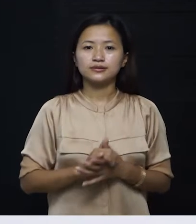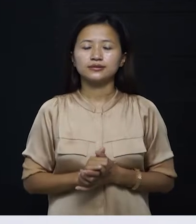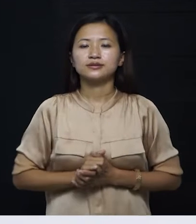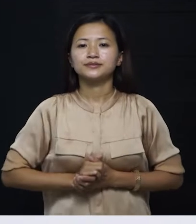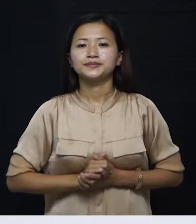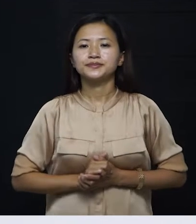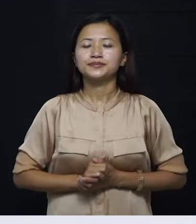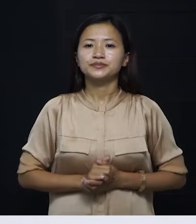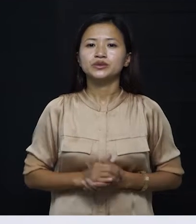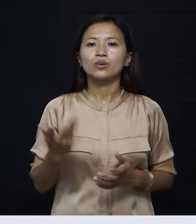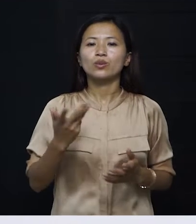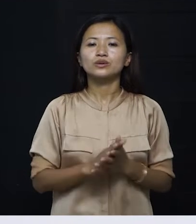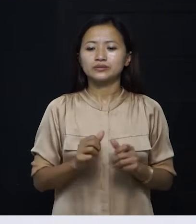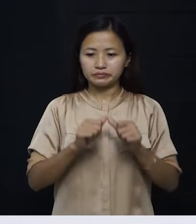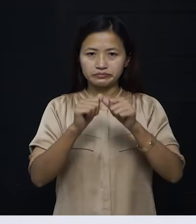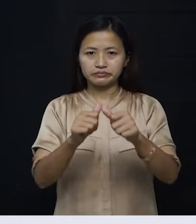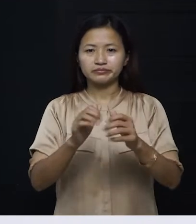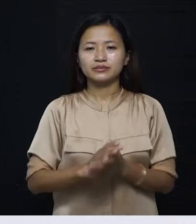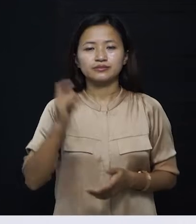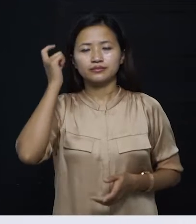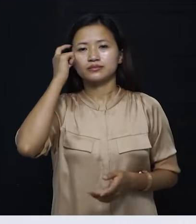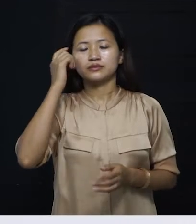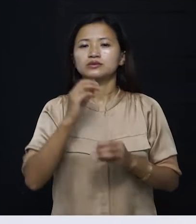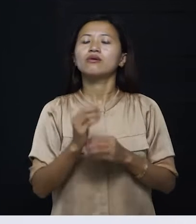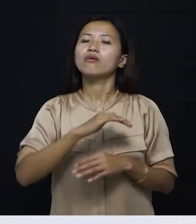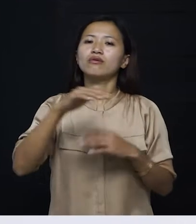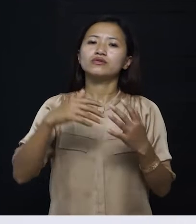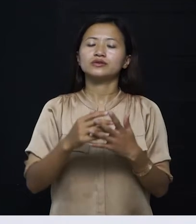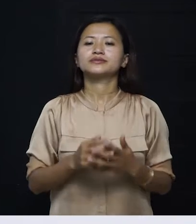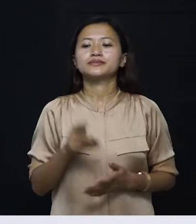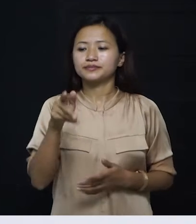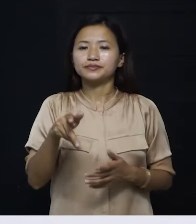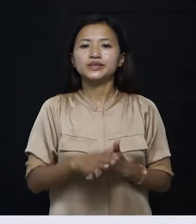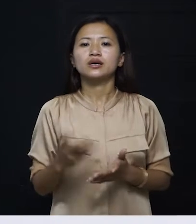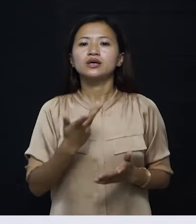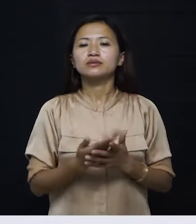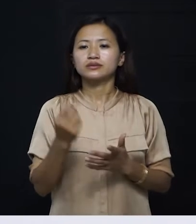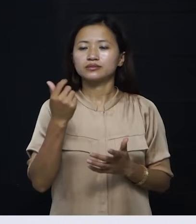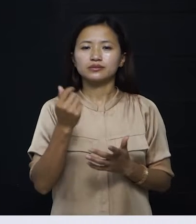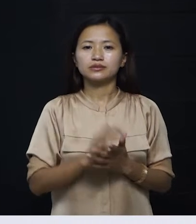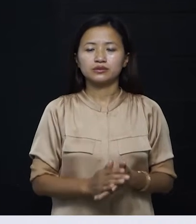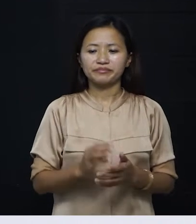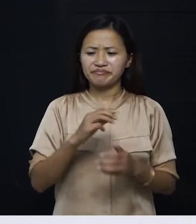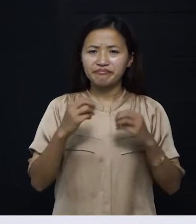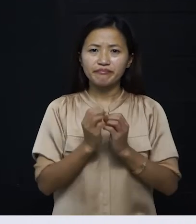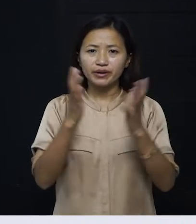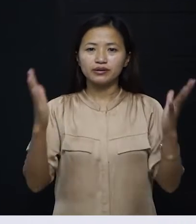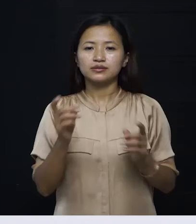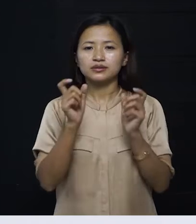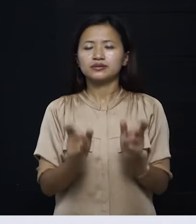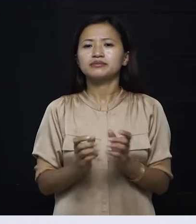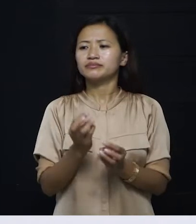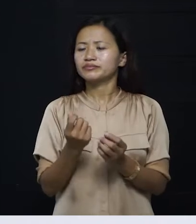Okay, what will be your answer? You can just think over it, isn't it? Because when we say what is money, many of you will feel that money